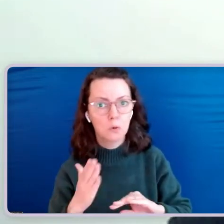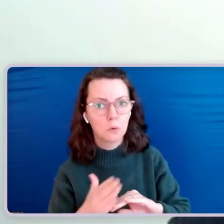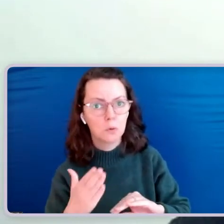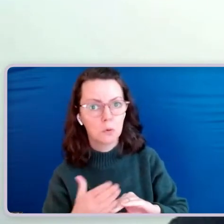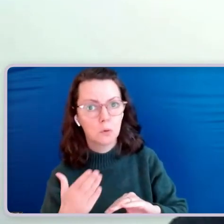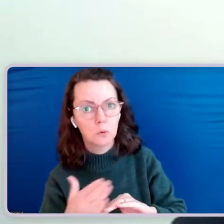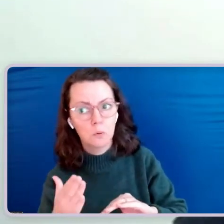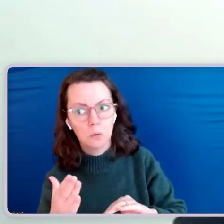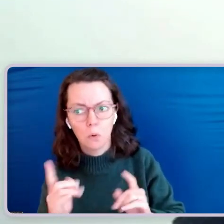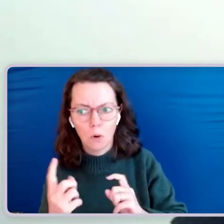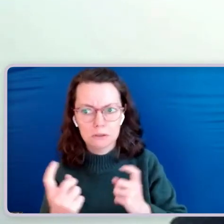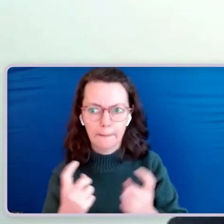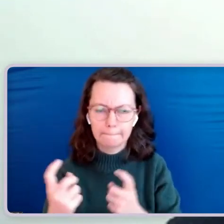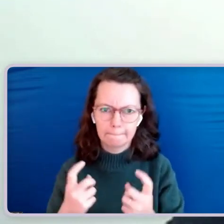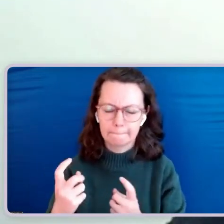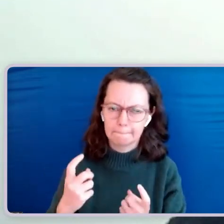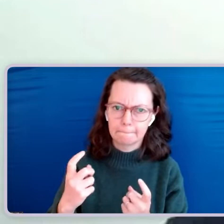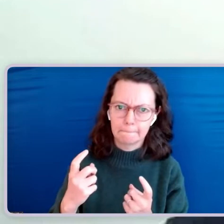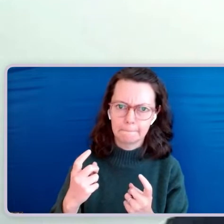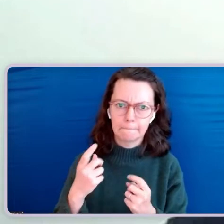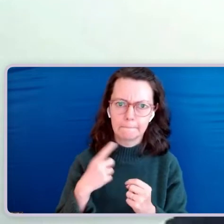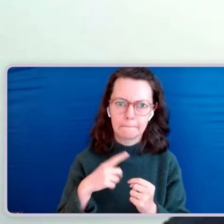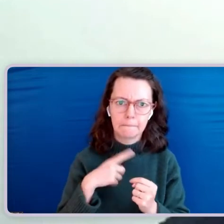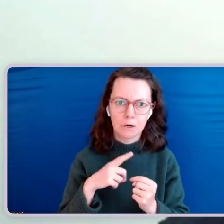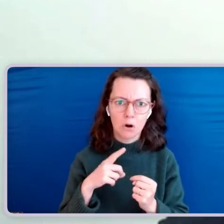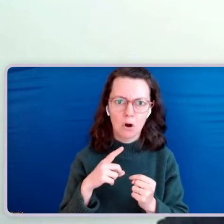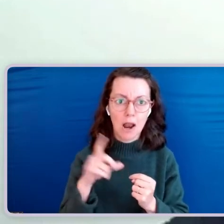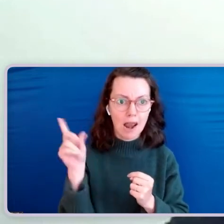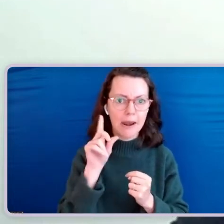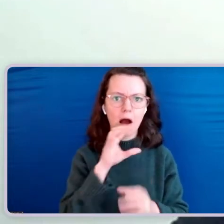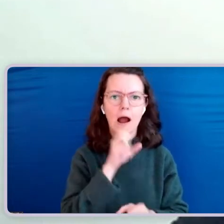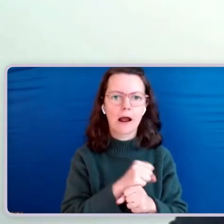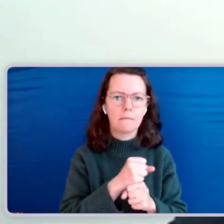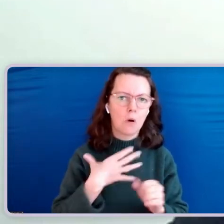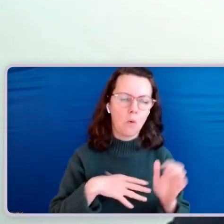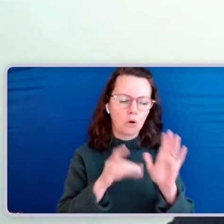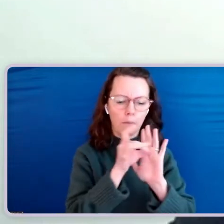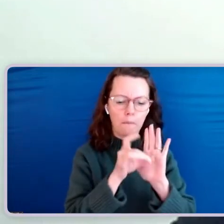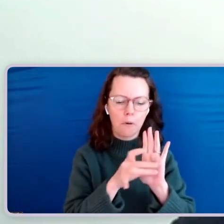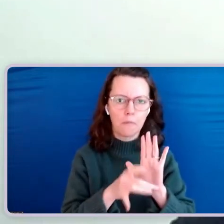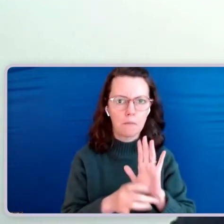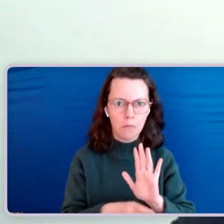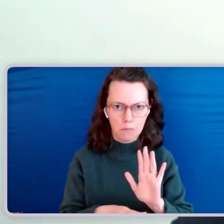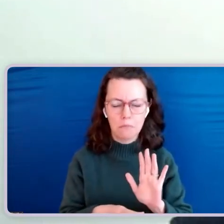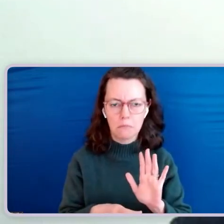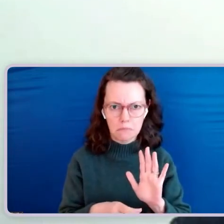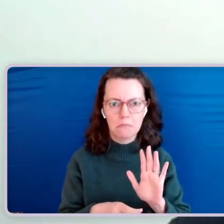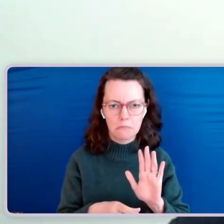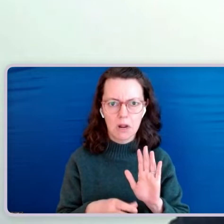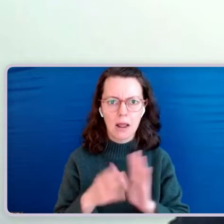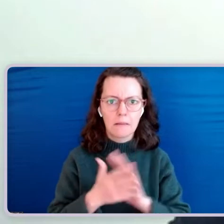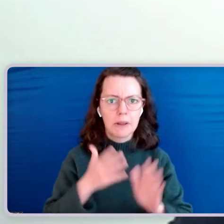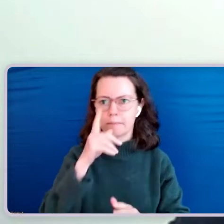lot of measures being done to remove practices that have been existing for the last 1.5, 2 years. And there's